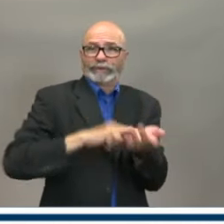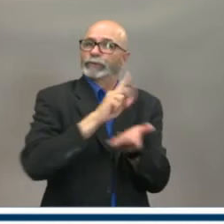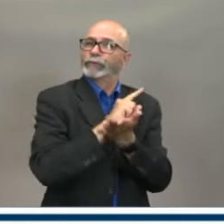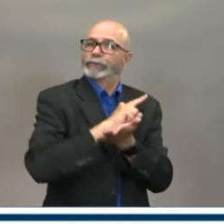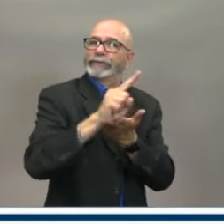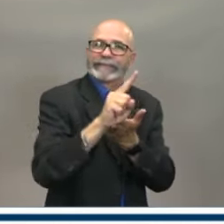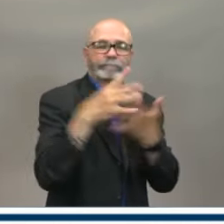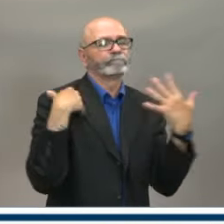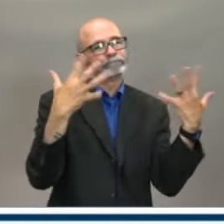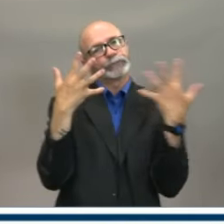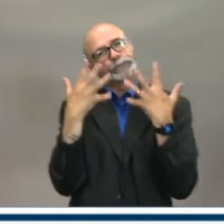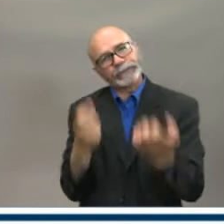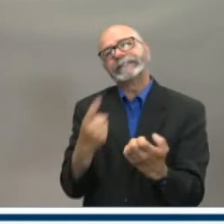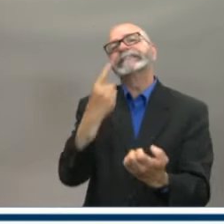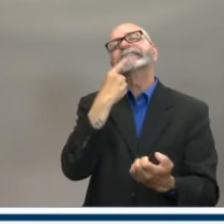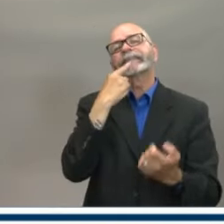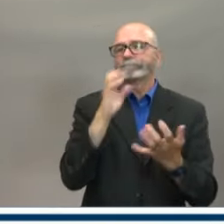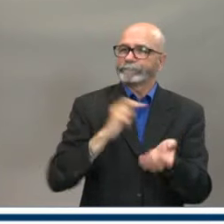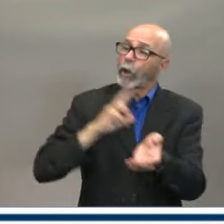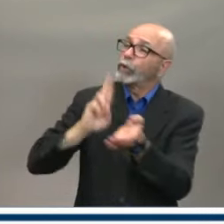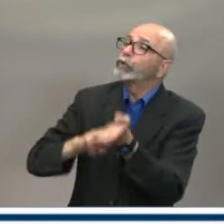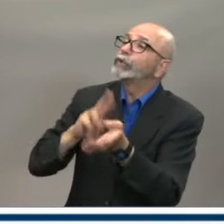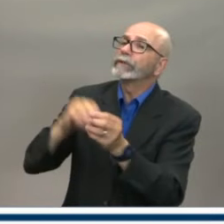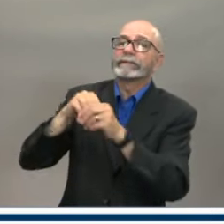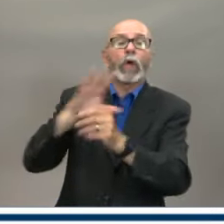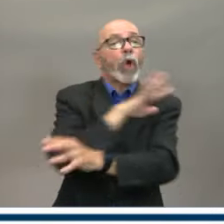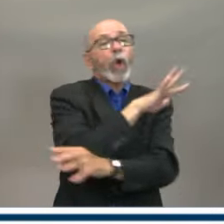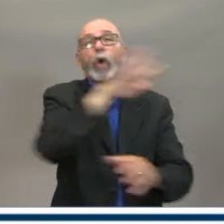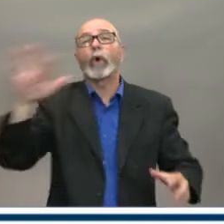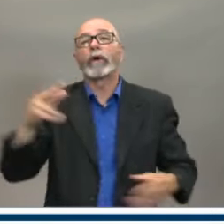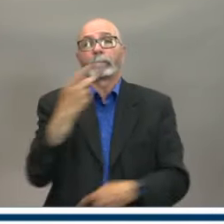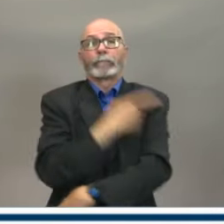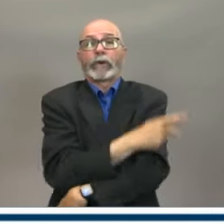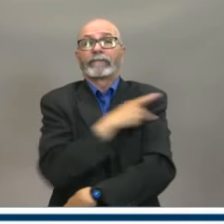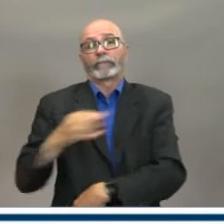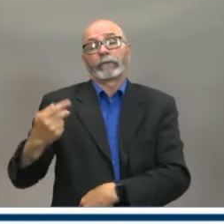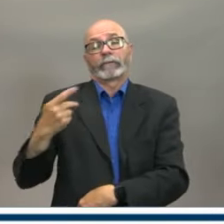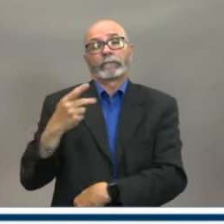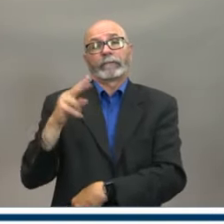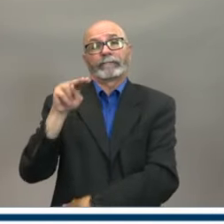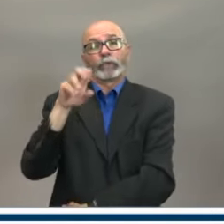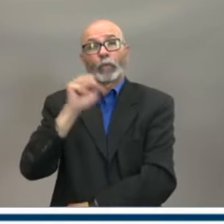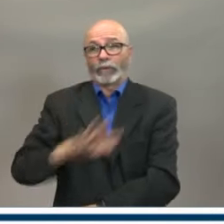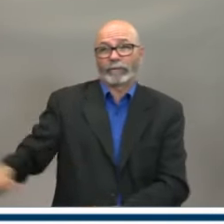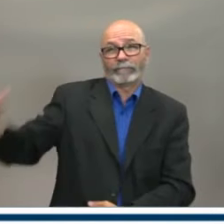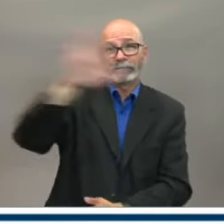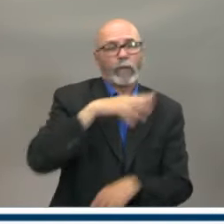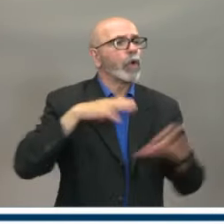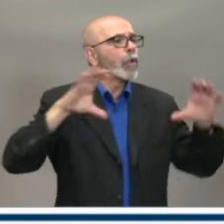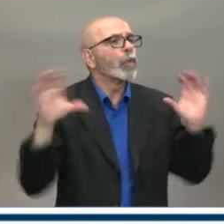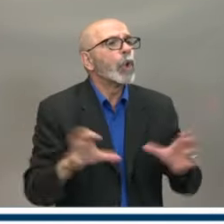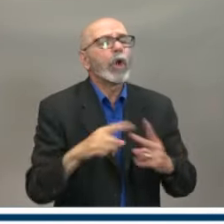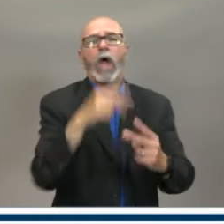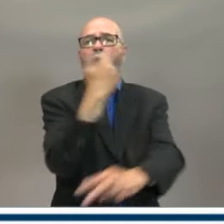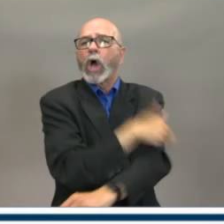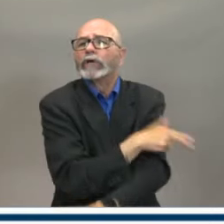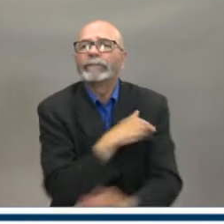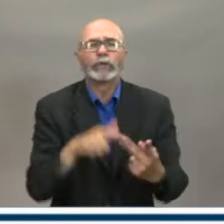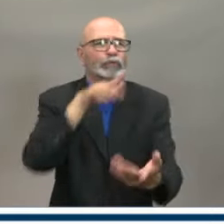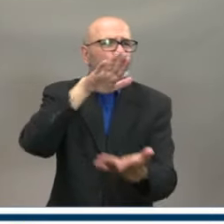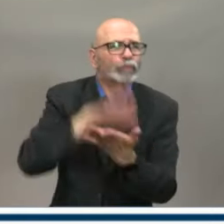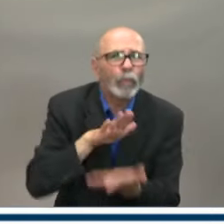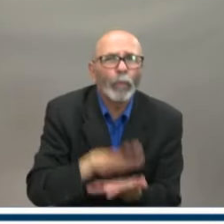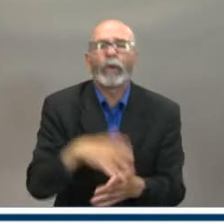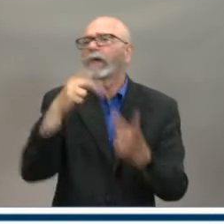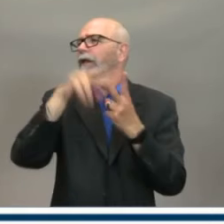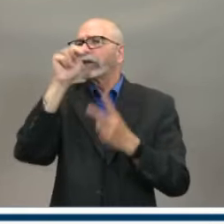province for everything they do. Nurses work in many environments, in hospitals, schools, long-term care, and public